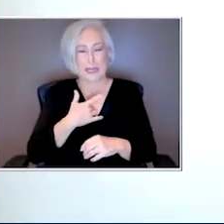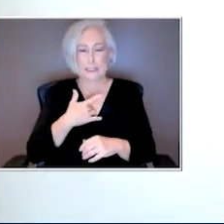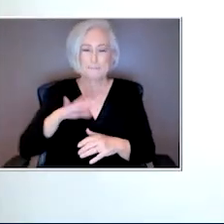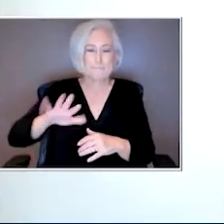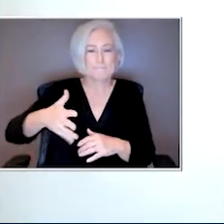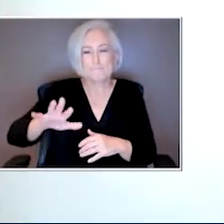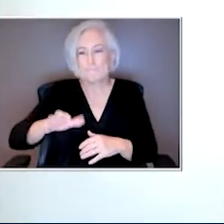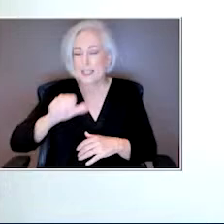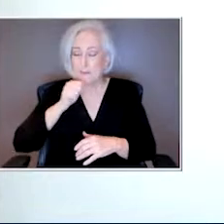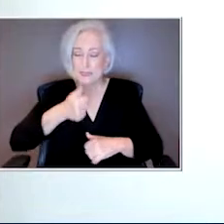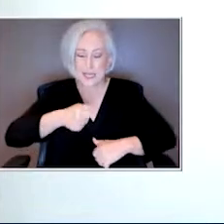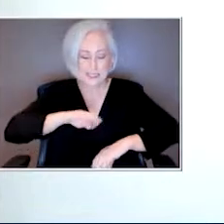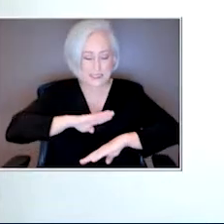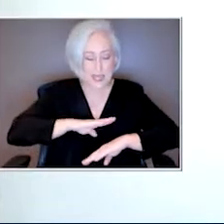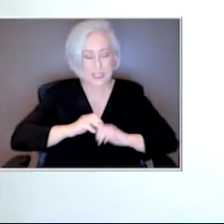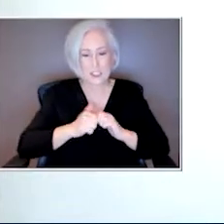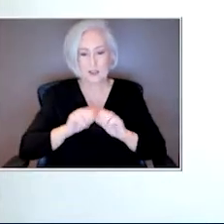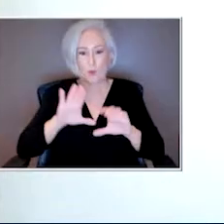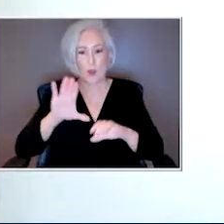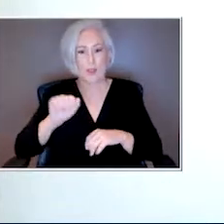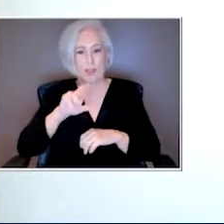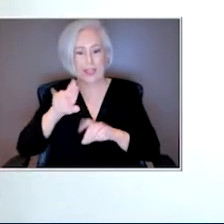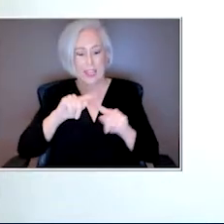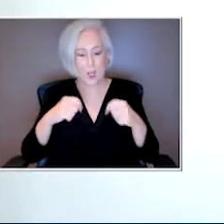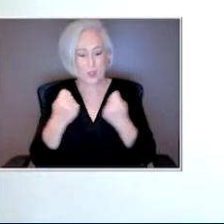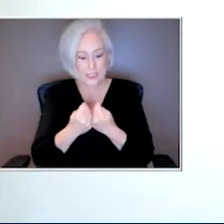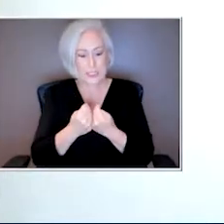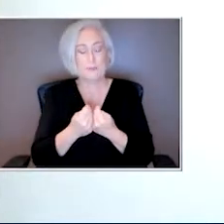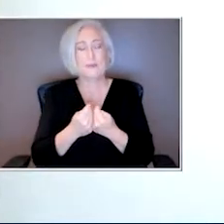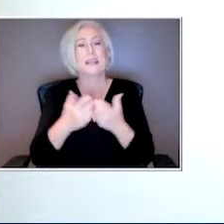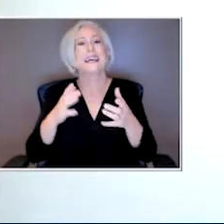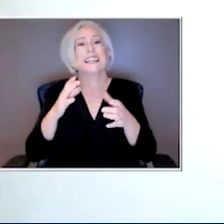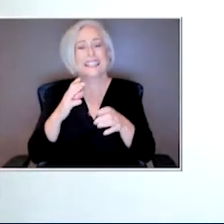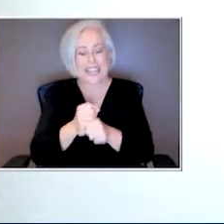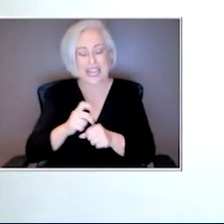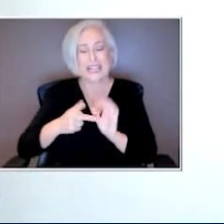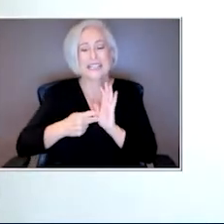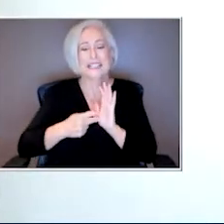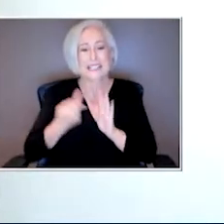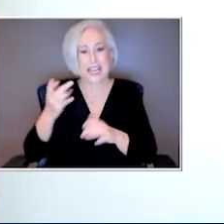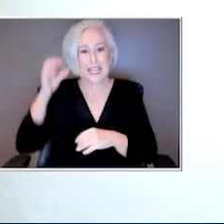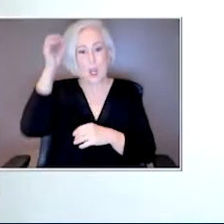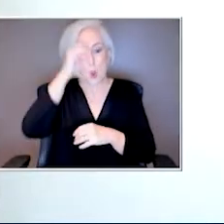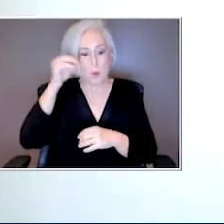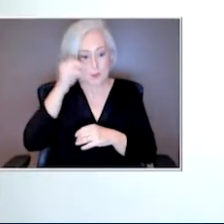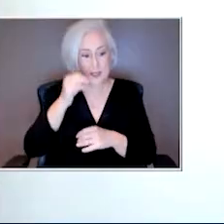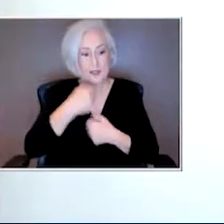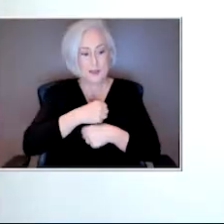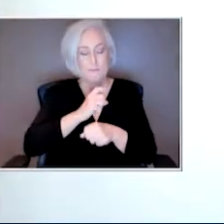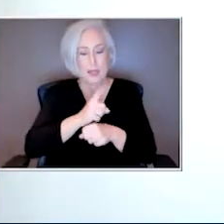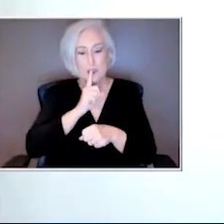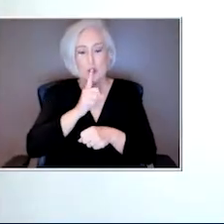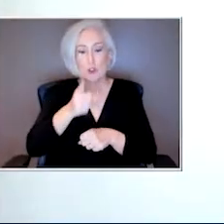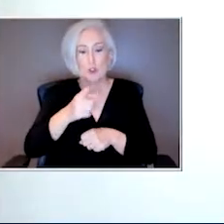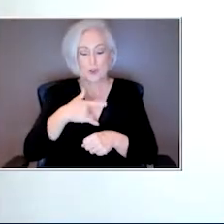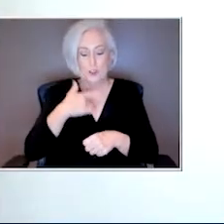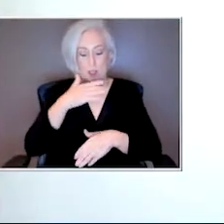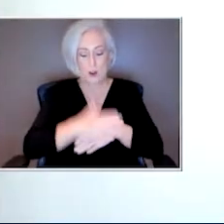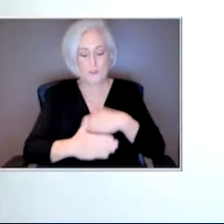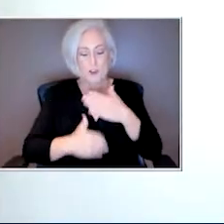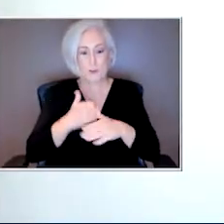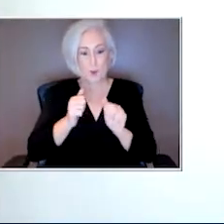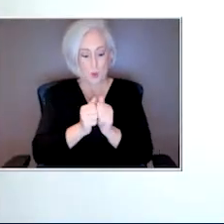super satisfied with your care team, definitely get those second opinions and make sure you're comfortable with the treatments and comfortable with